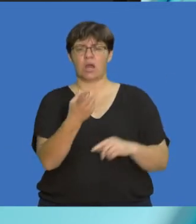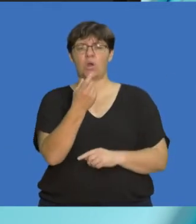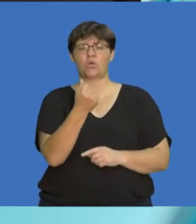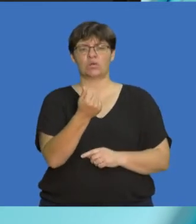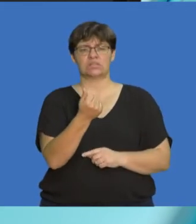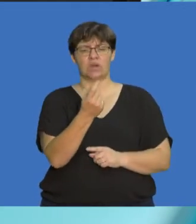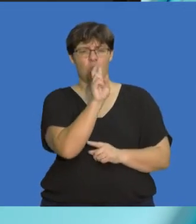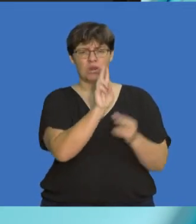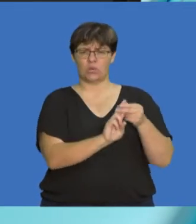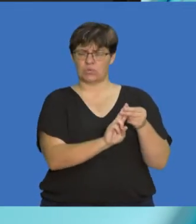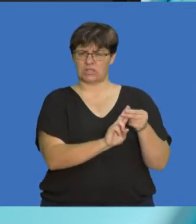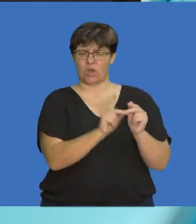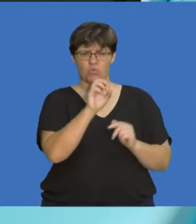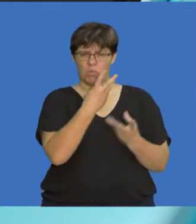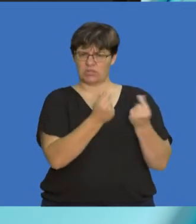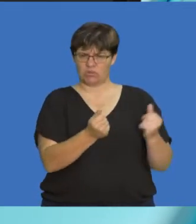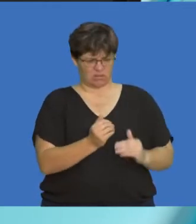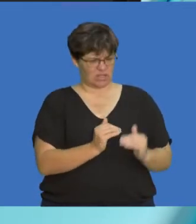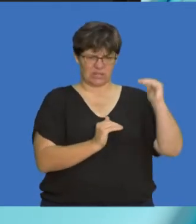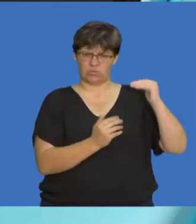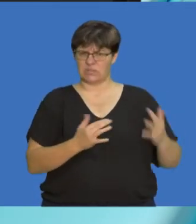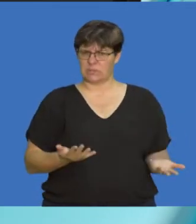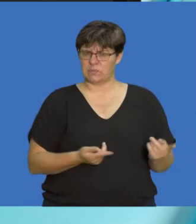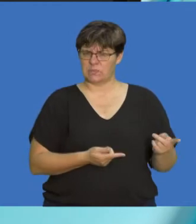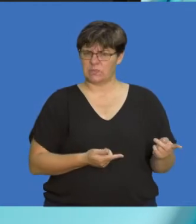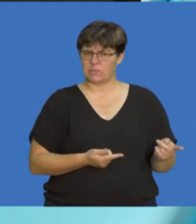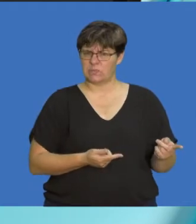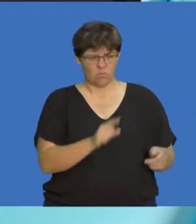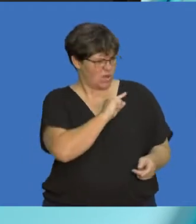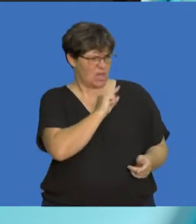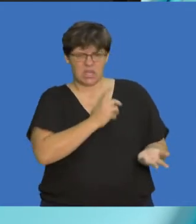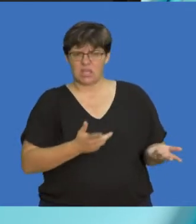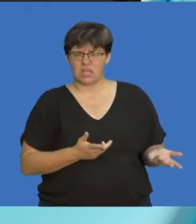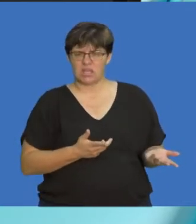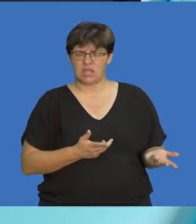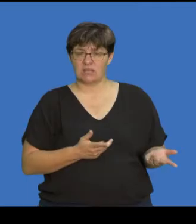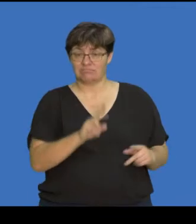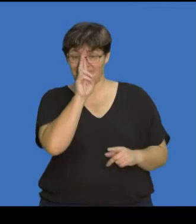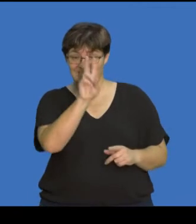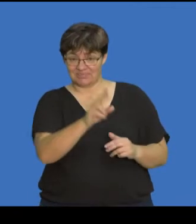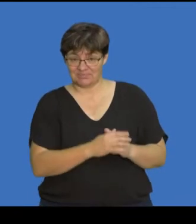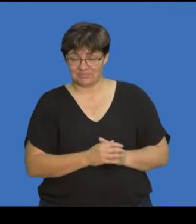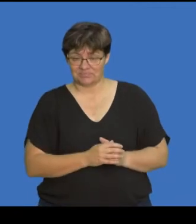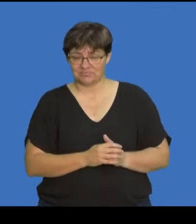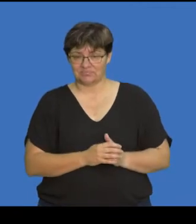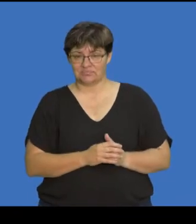unit of raw materials increased. What could be the reason? Watch. The reason could